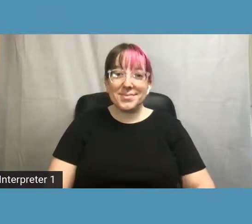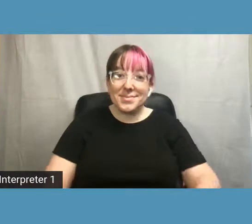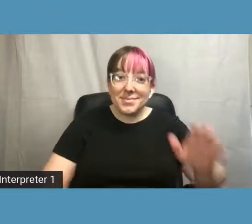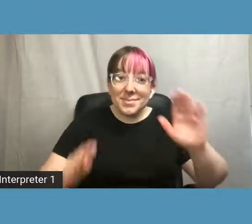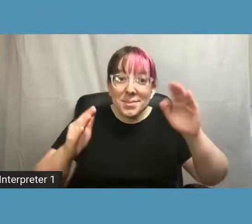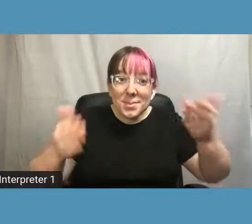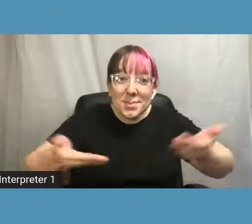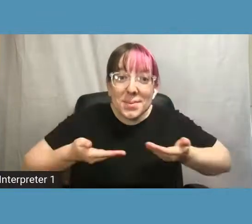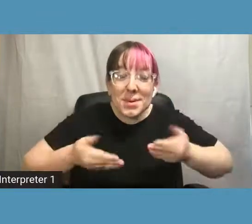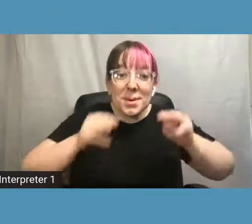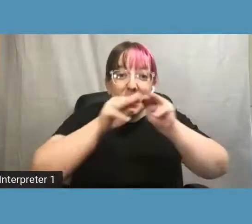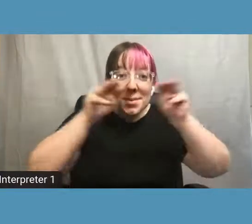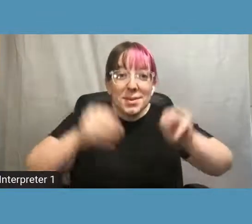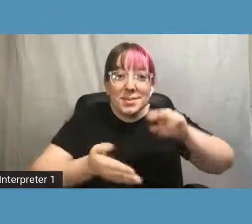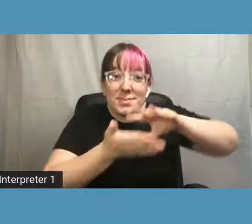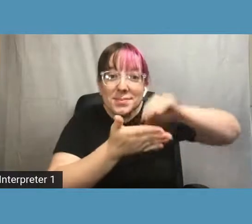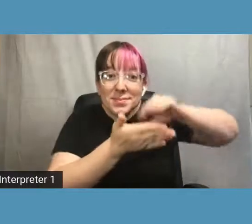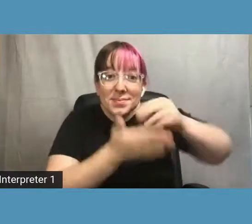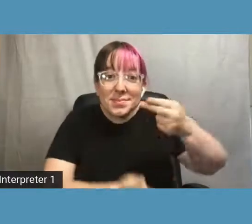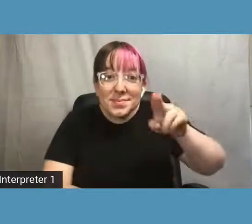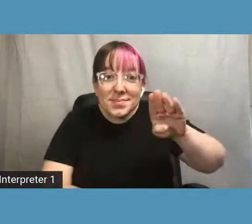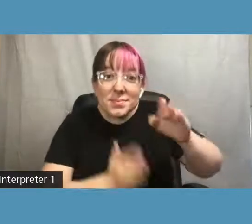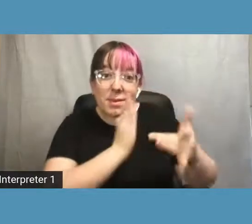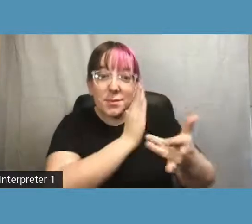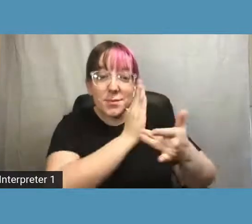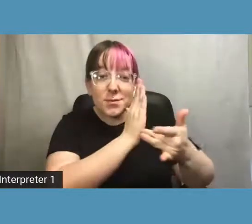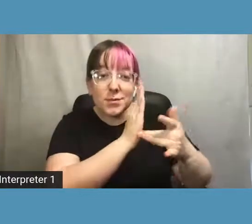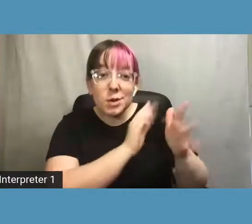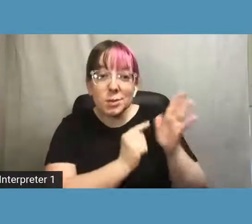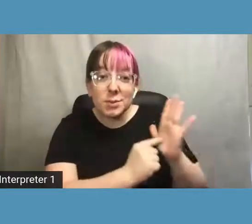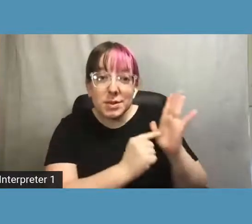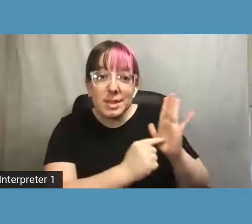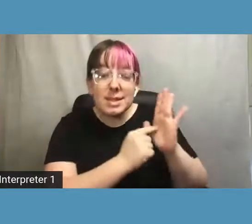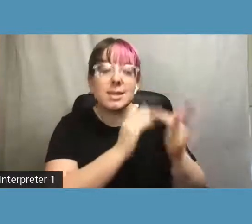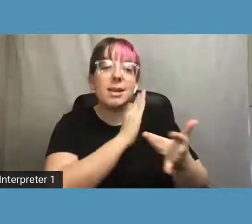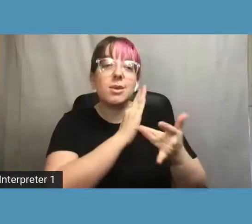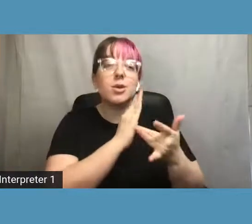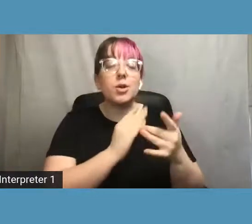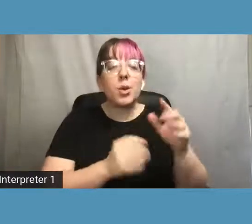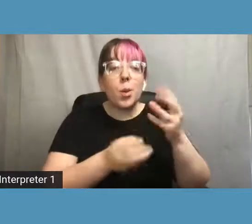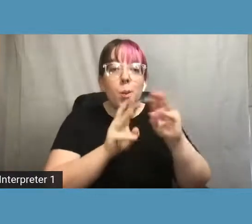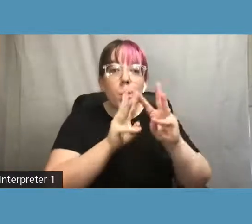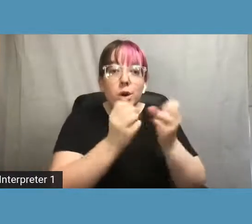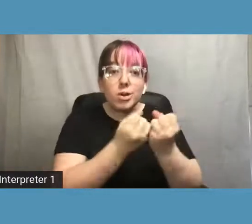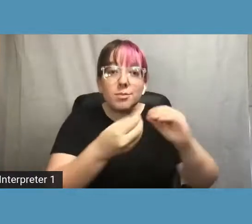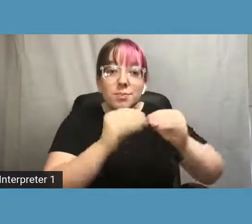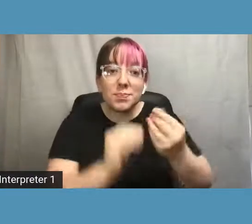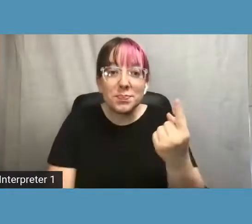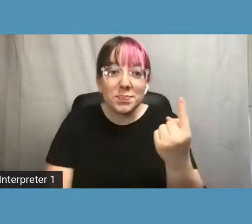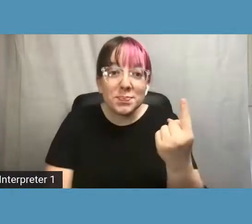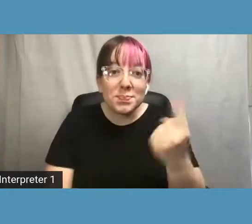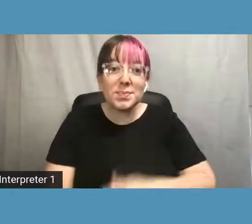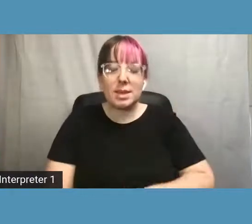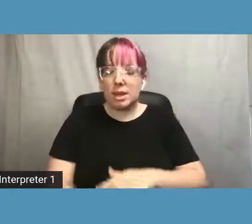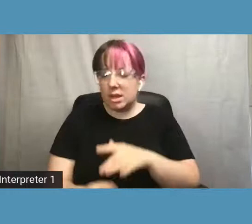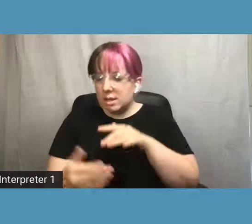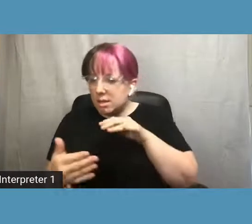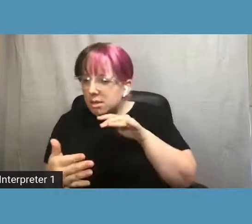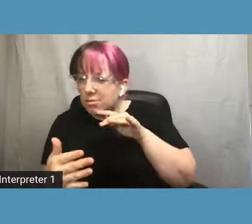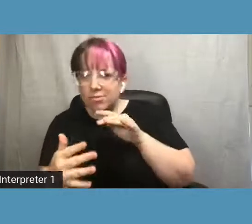Welcome to the Museum Learning Hub's Virtual Exhibitions Technical Workshop 1, Strategies, Project Workflow, and Efficient